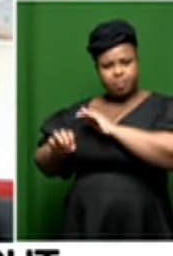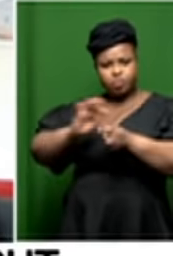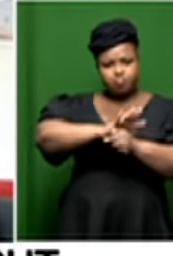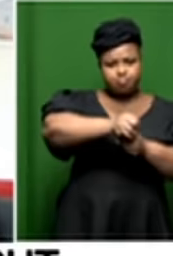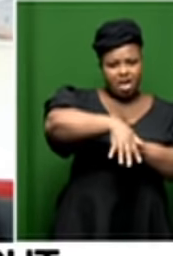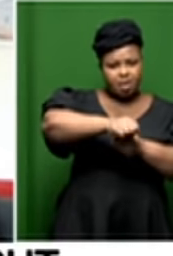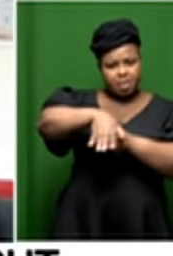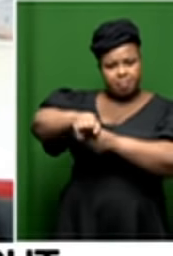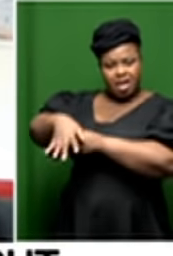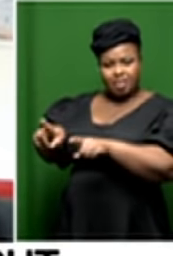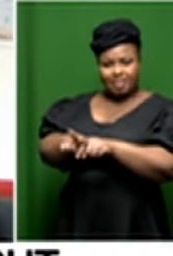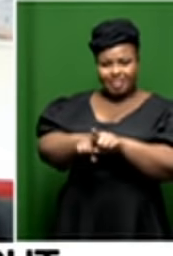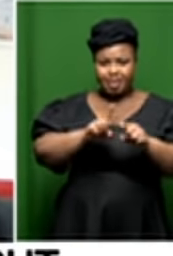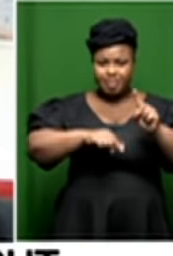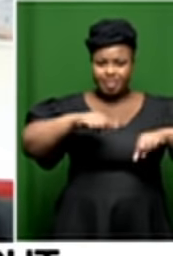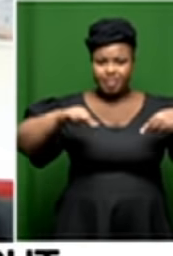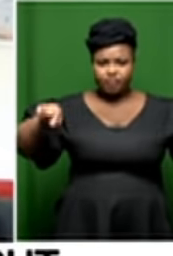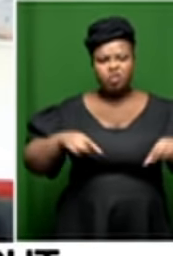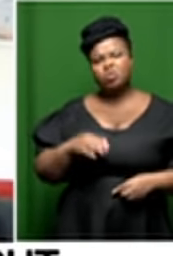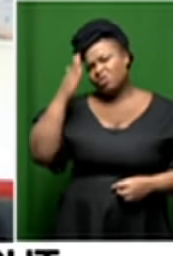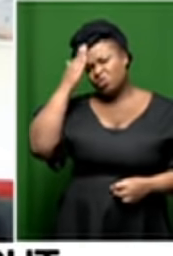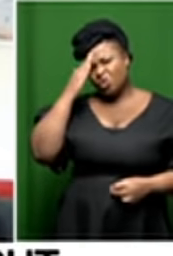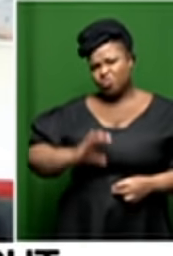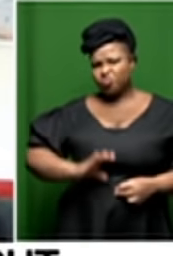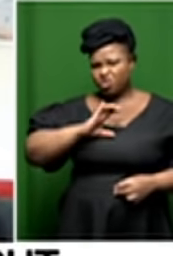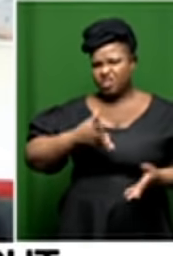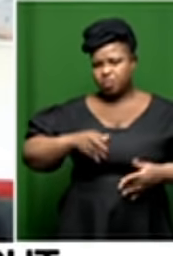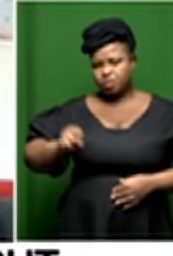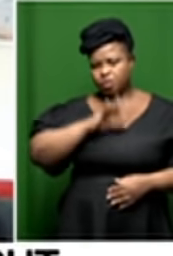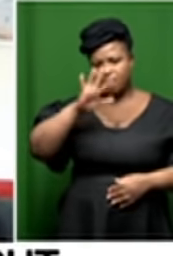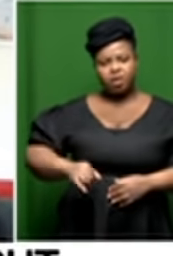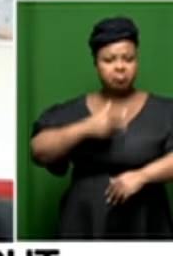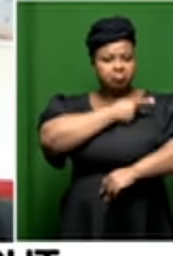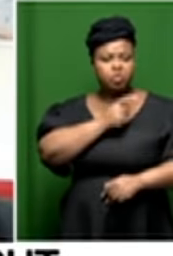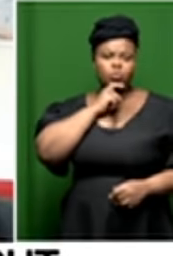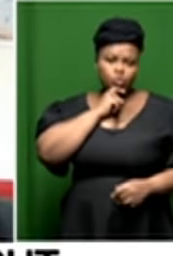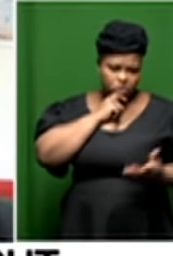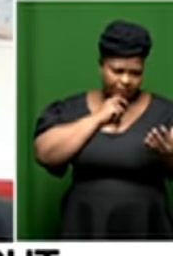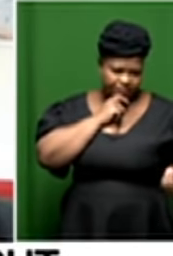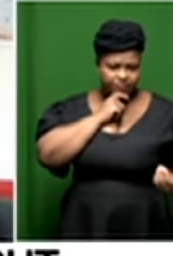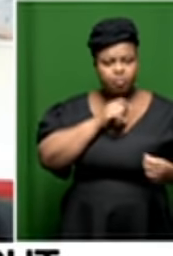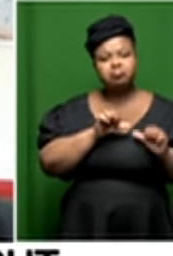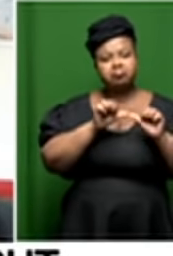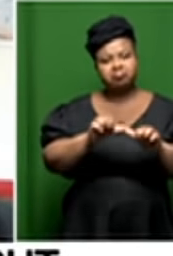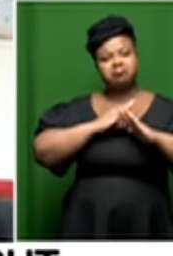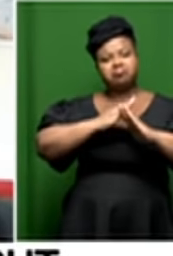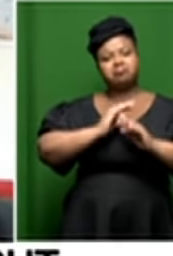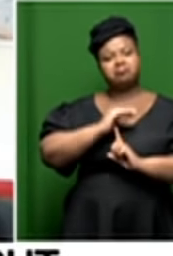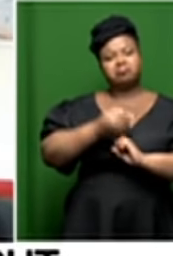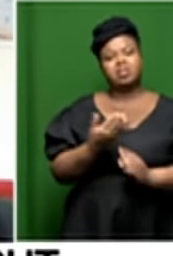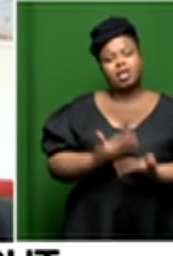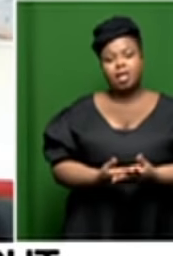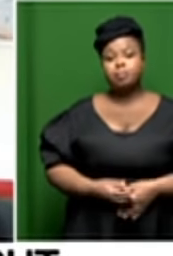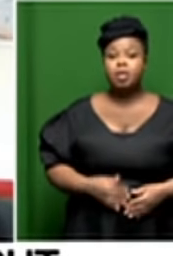have confidence that the vaccines in use in South Africa now will continue to work. And I really want to make the point that these variants will continue